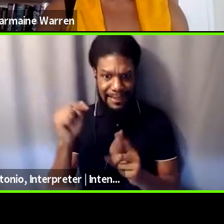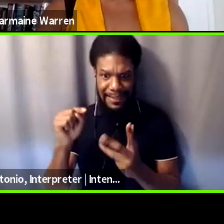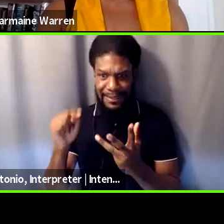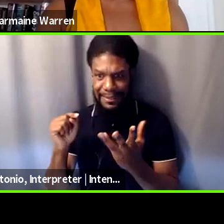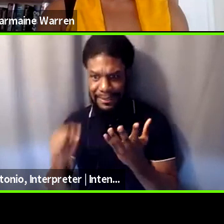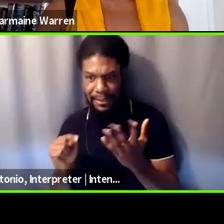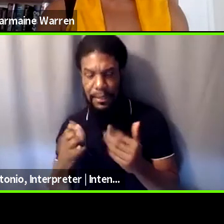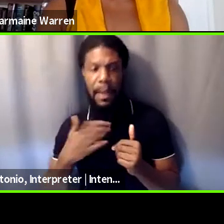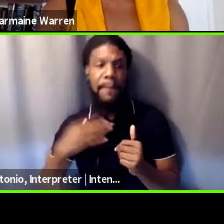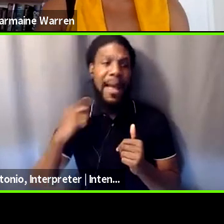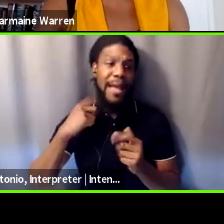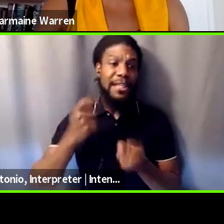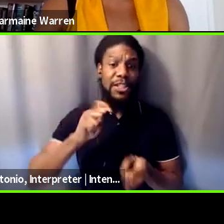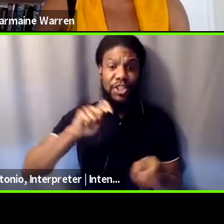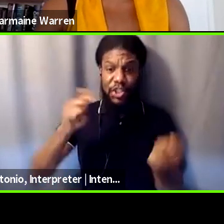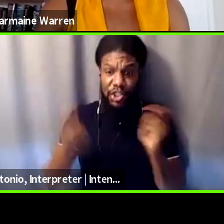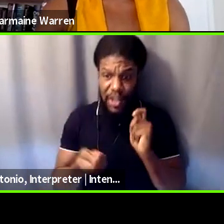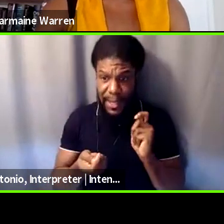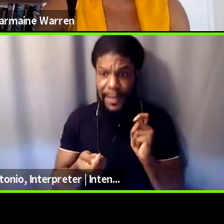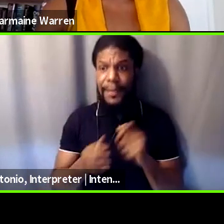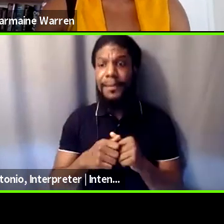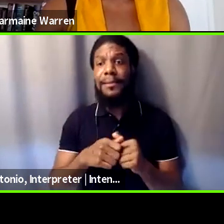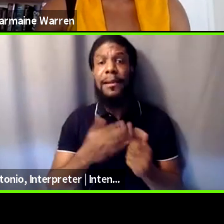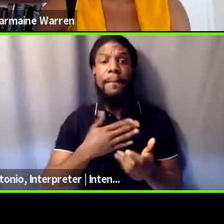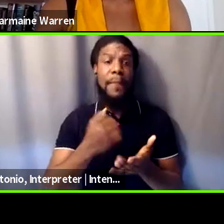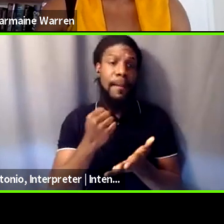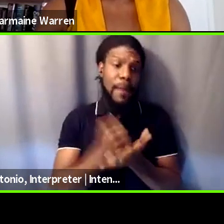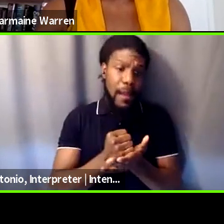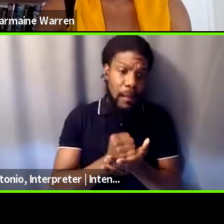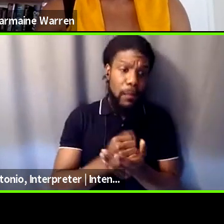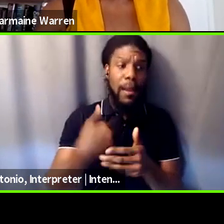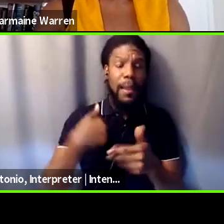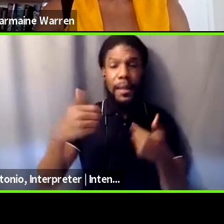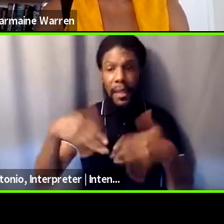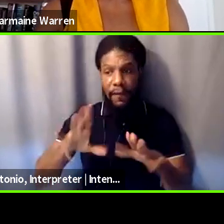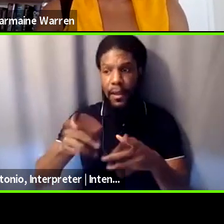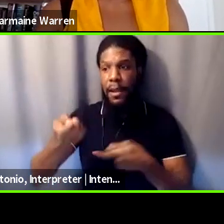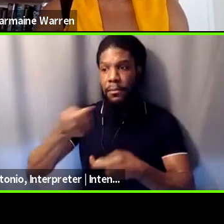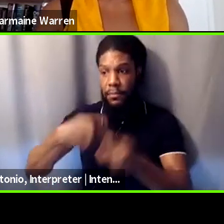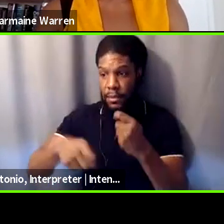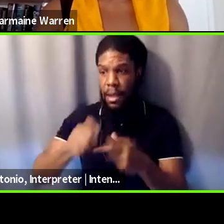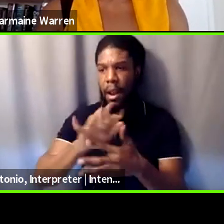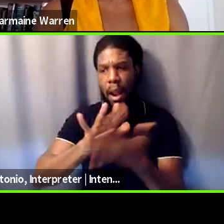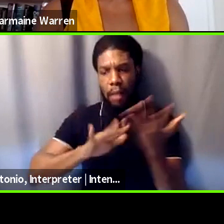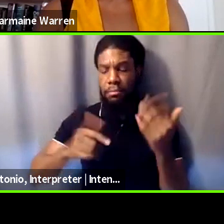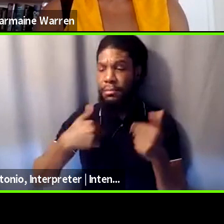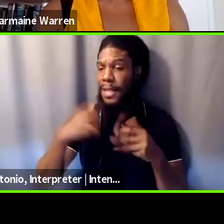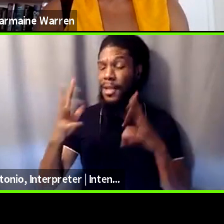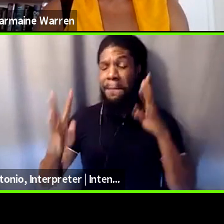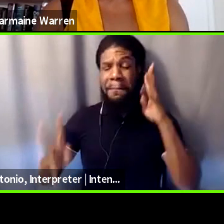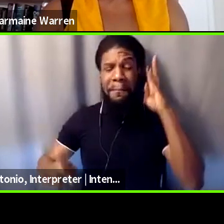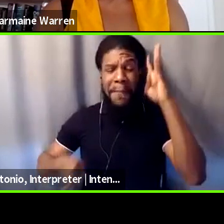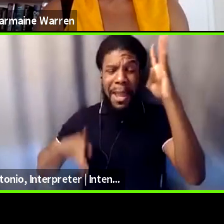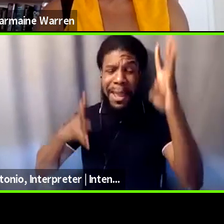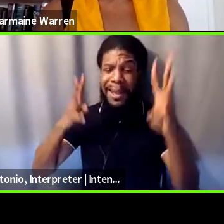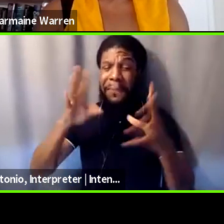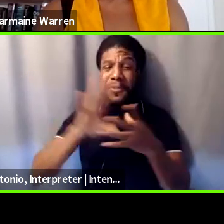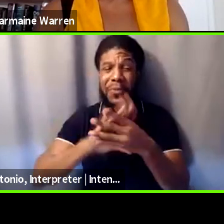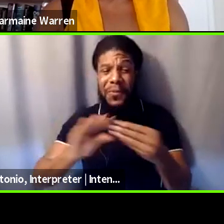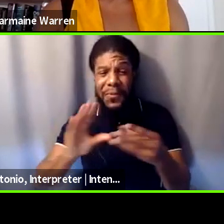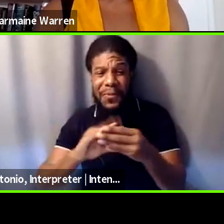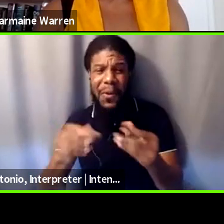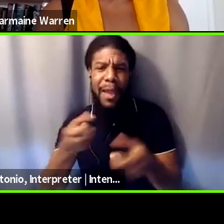passports, what passports I had to give up to gain this sort of citizenship. I just made this crazy story, and it was so fun, and this person was